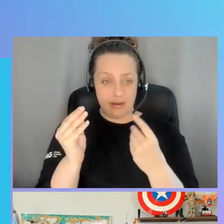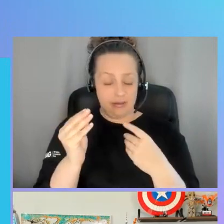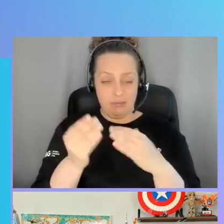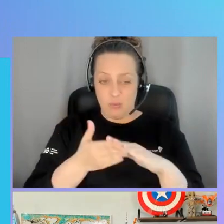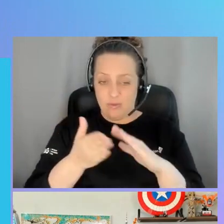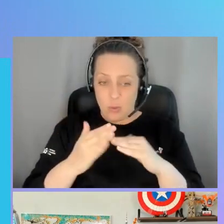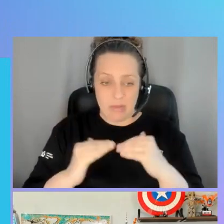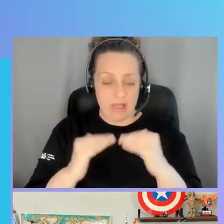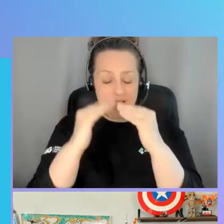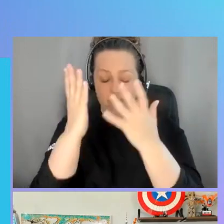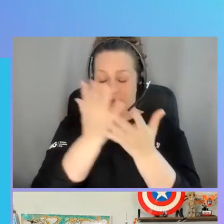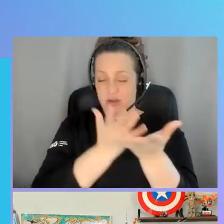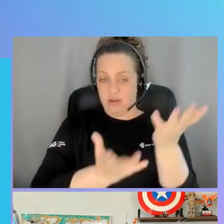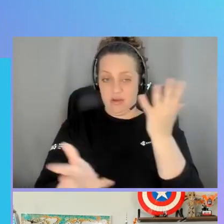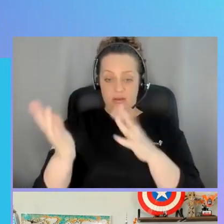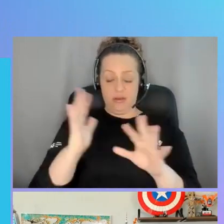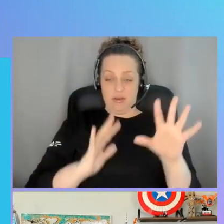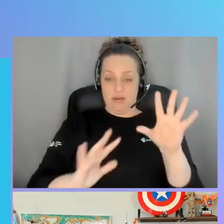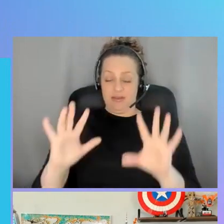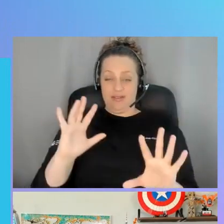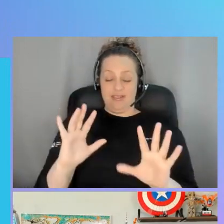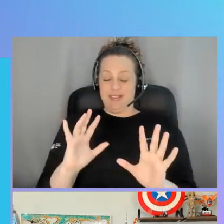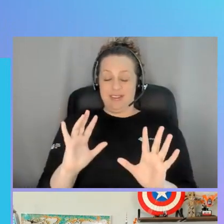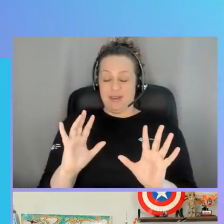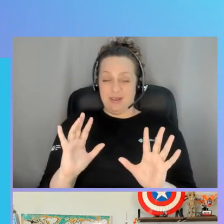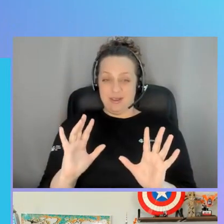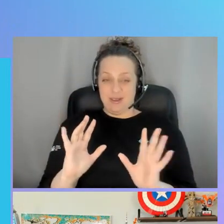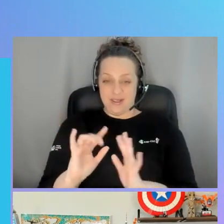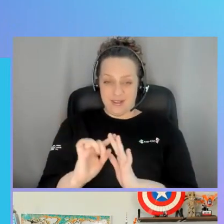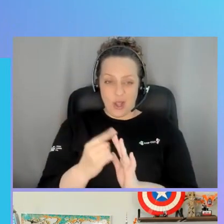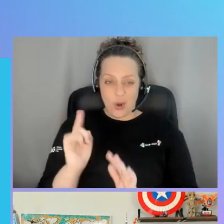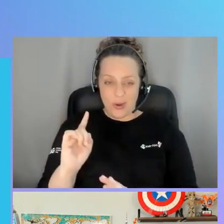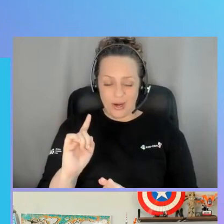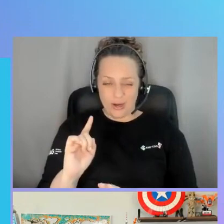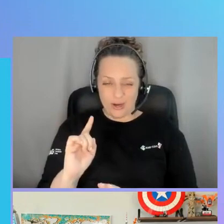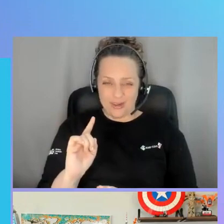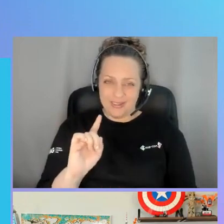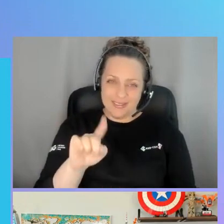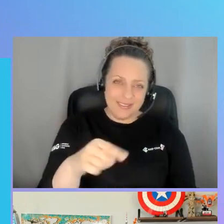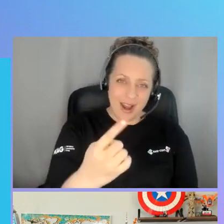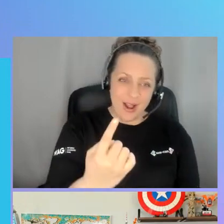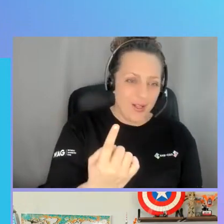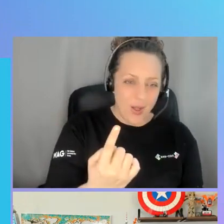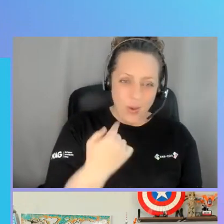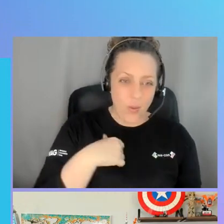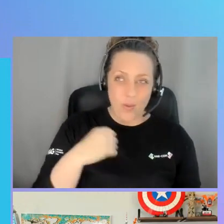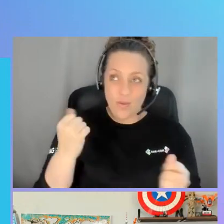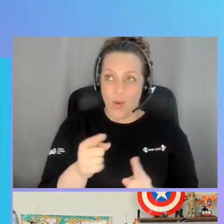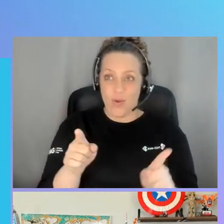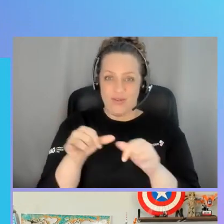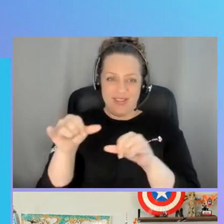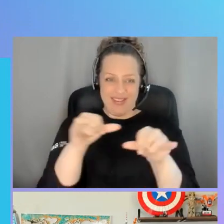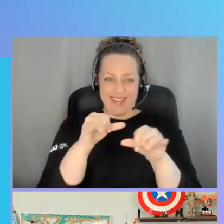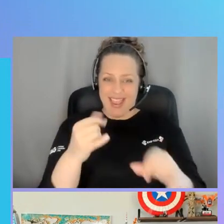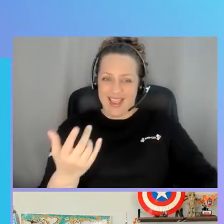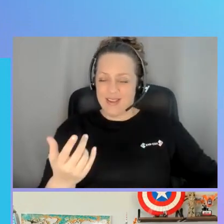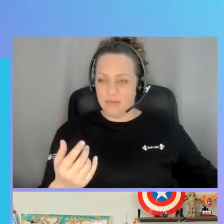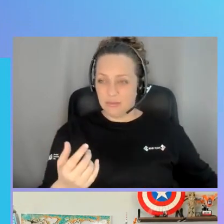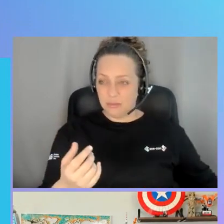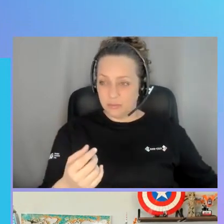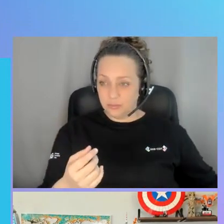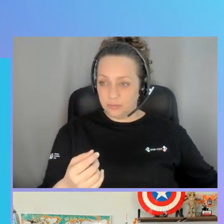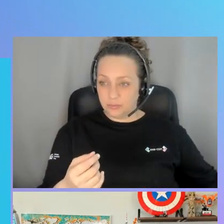these things. And it's like, where do I start? Well, you're not alone, right? We've all started there. And